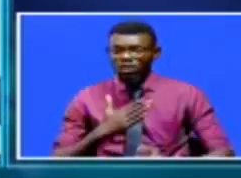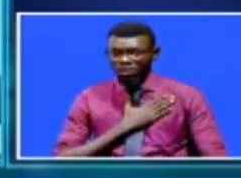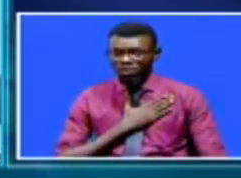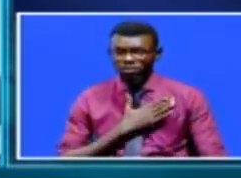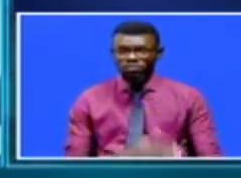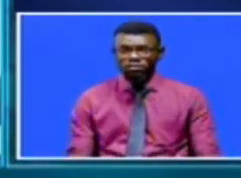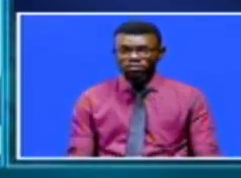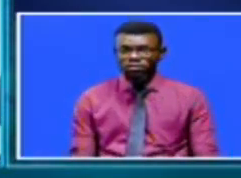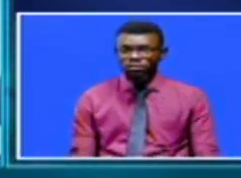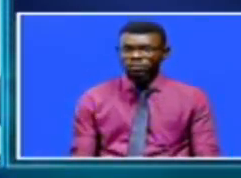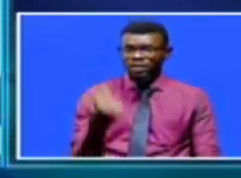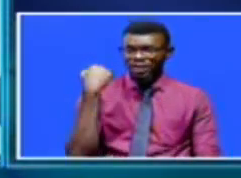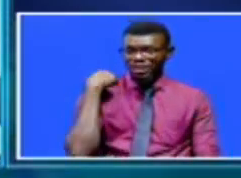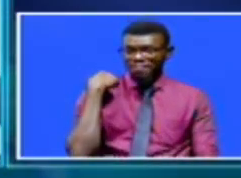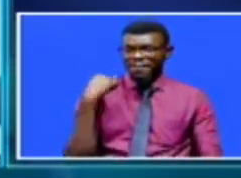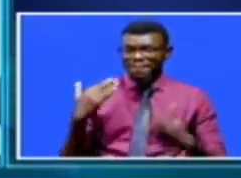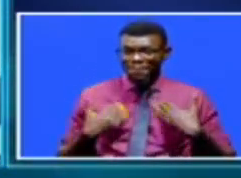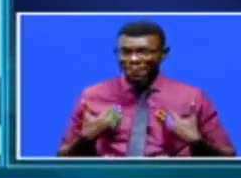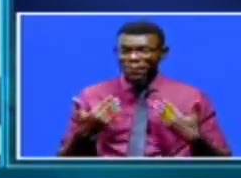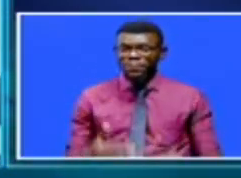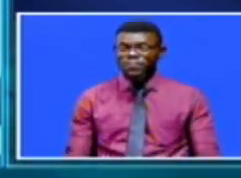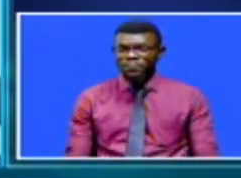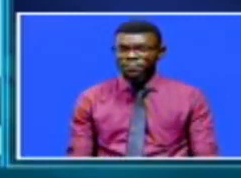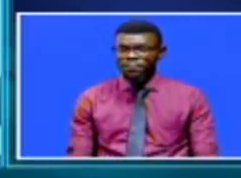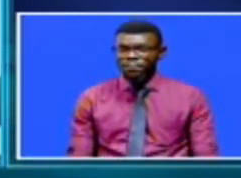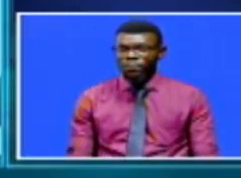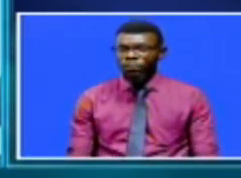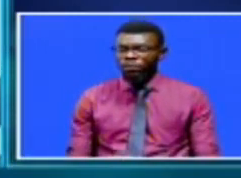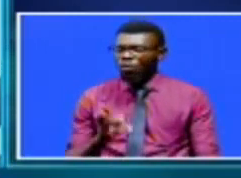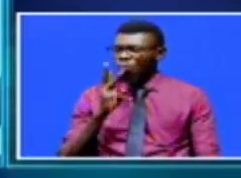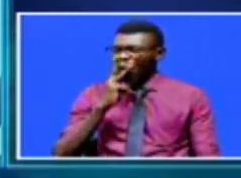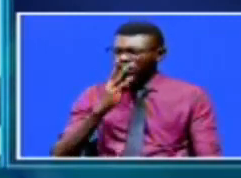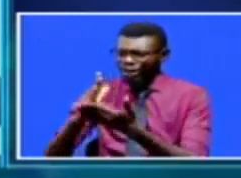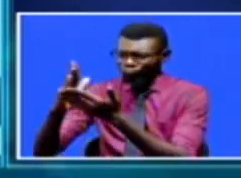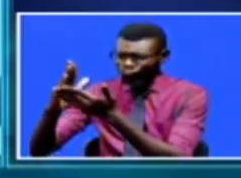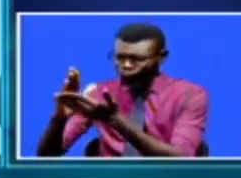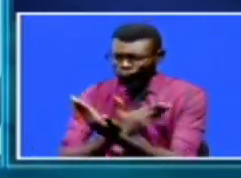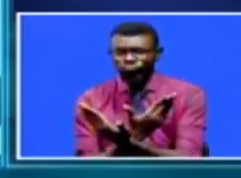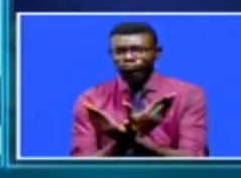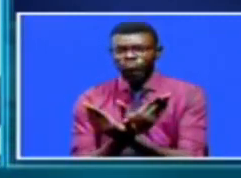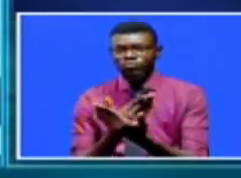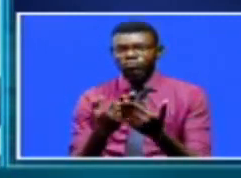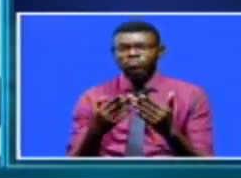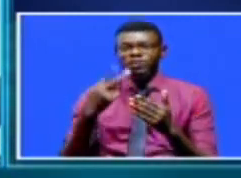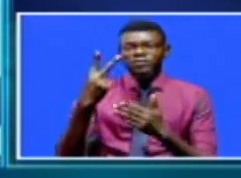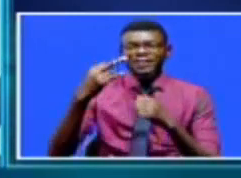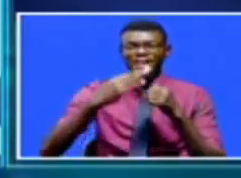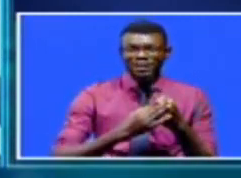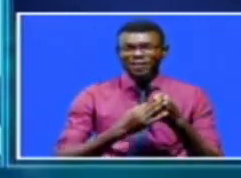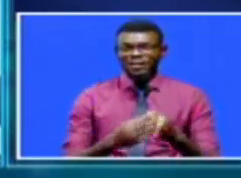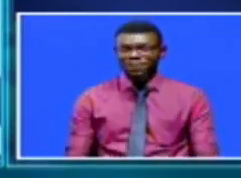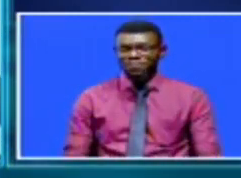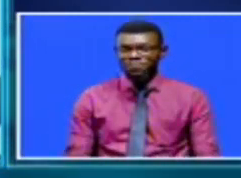So far, the number of people who are reported to have been swept away by the floods are about 28.